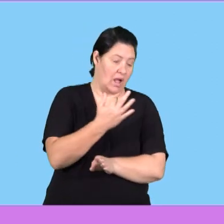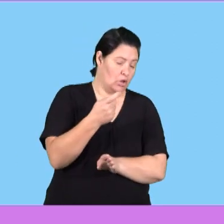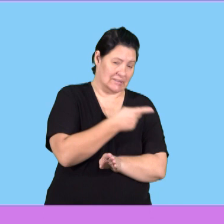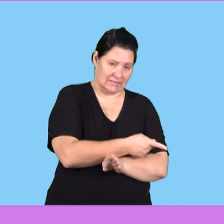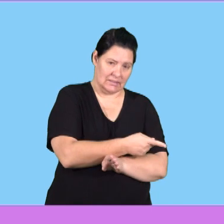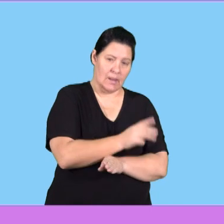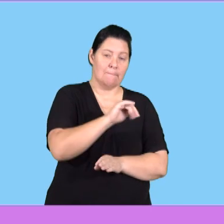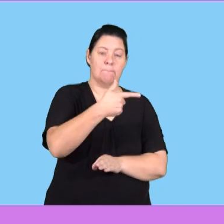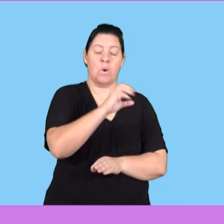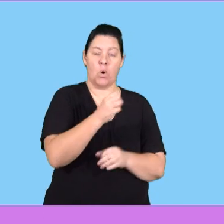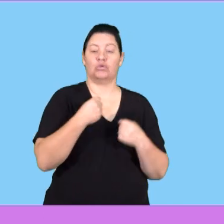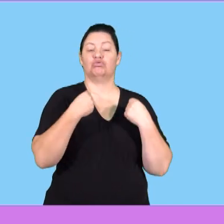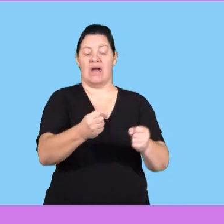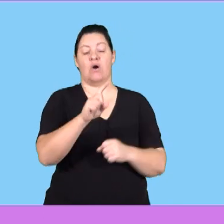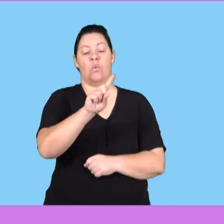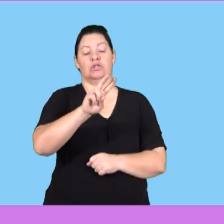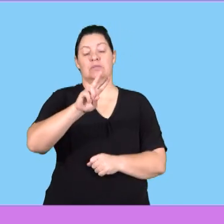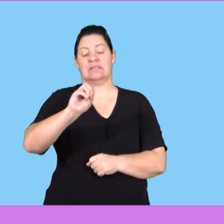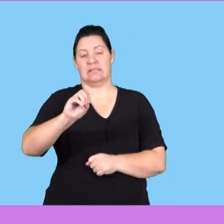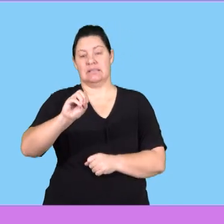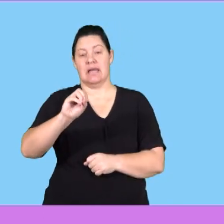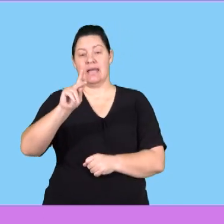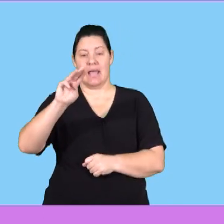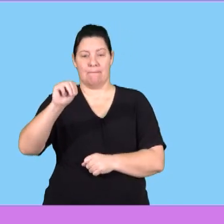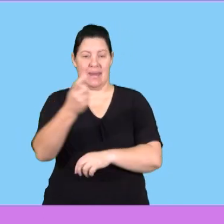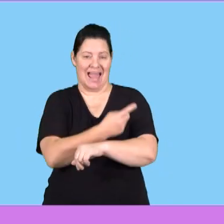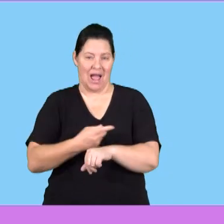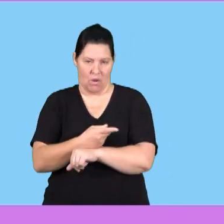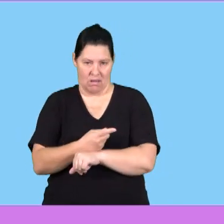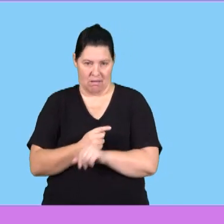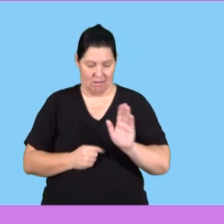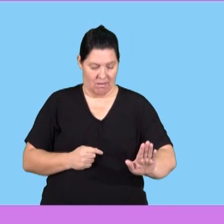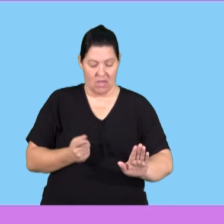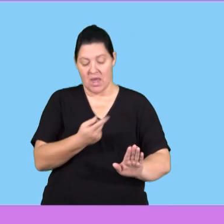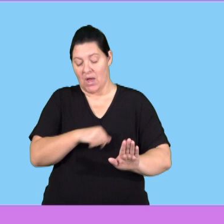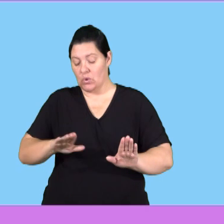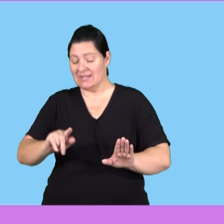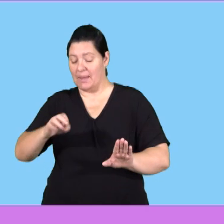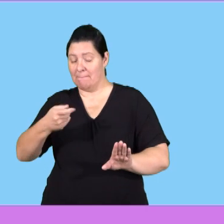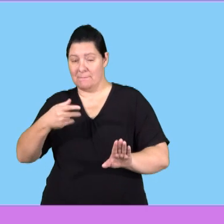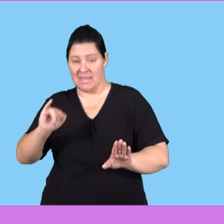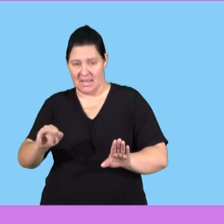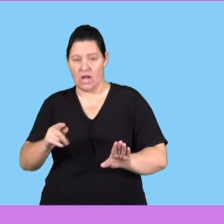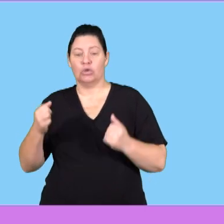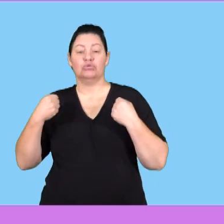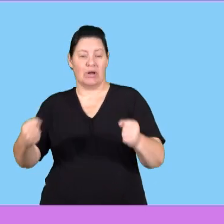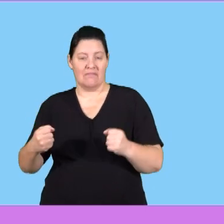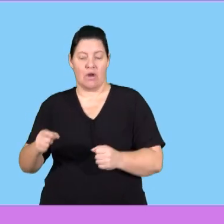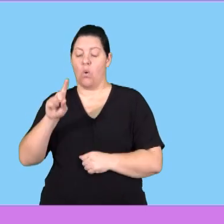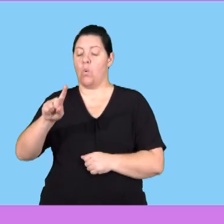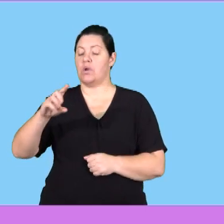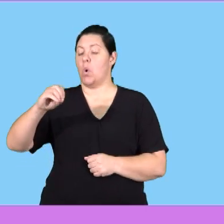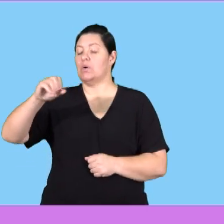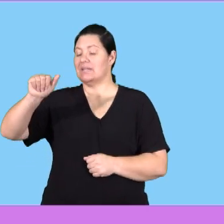previously is that Mpho was driving at 120 kilometers per hour. And then now Thembi is driving at